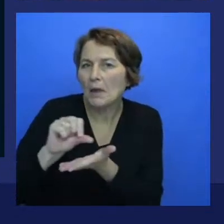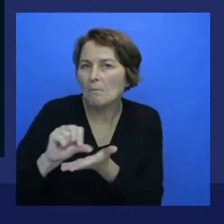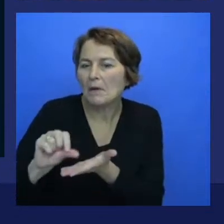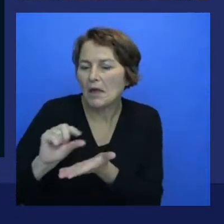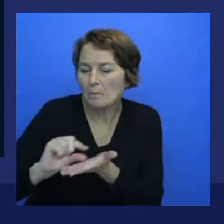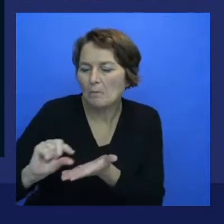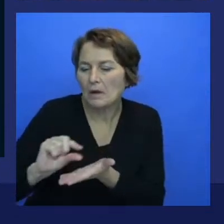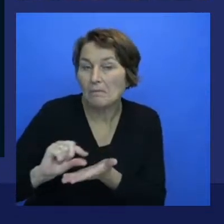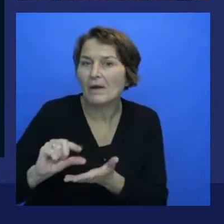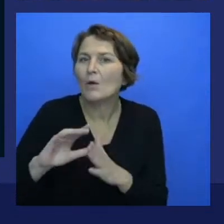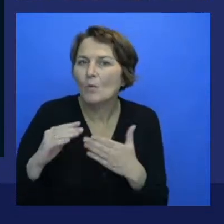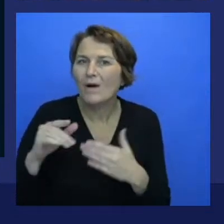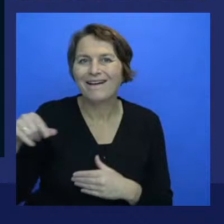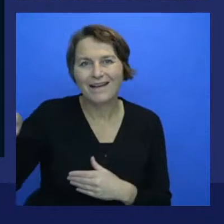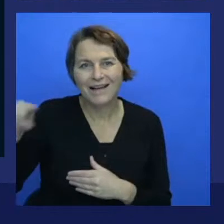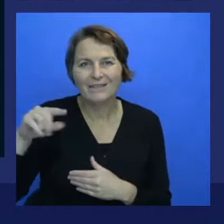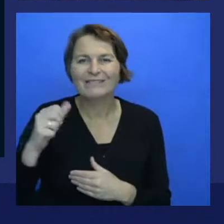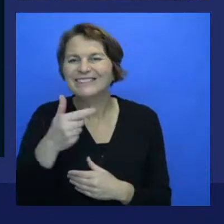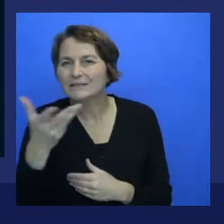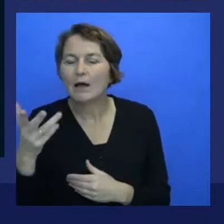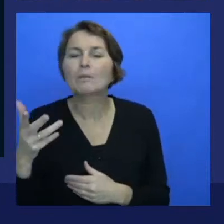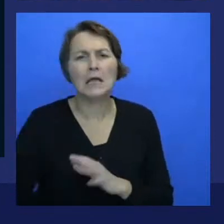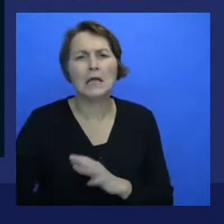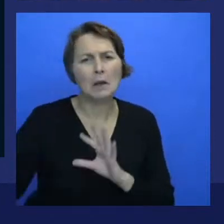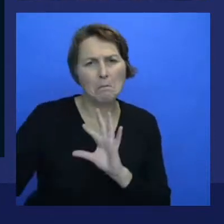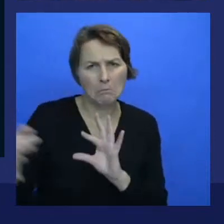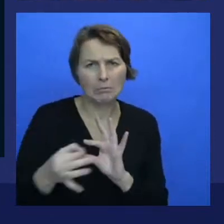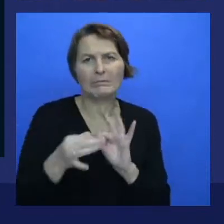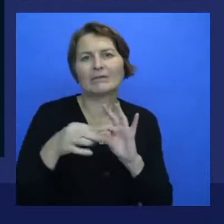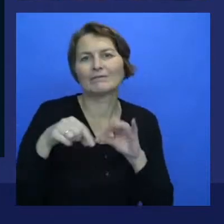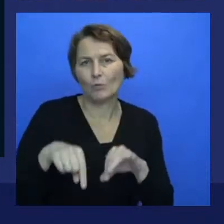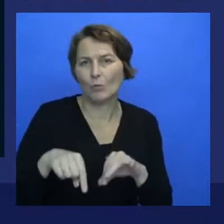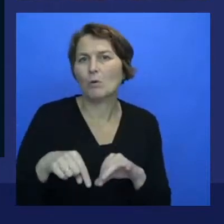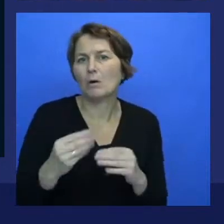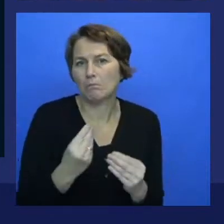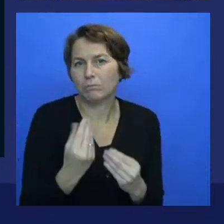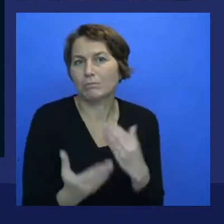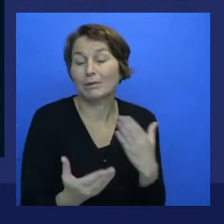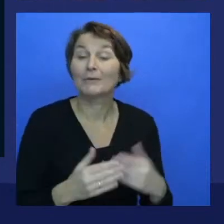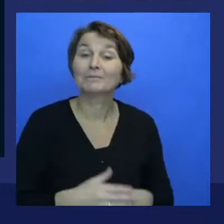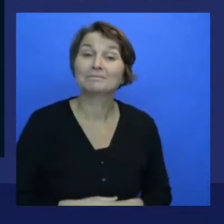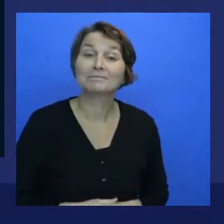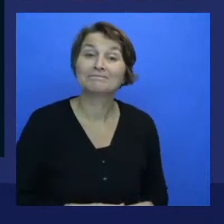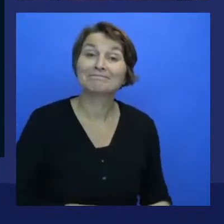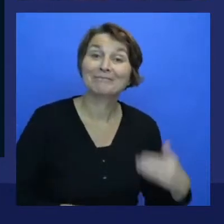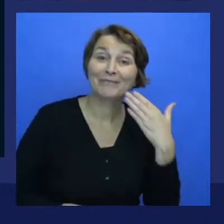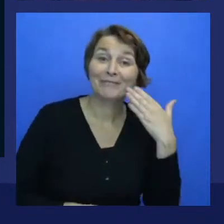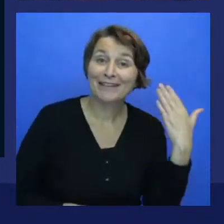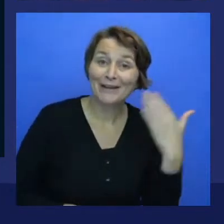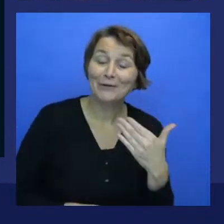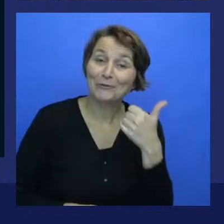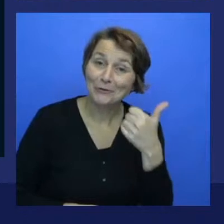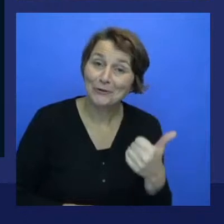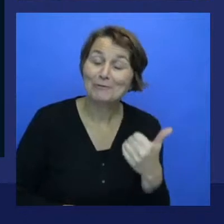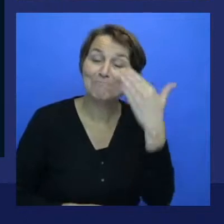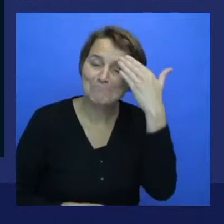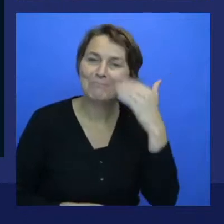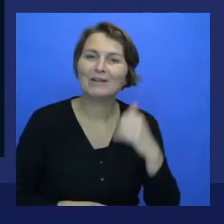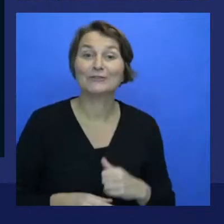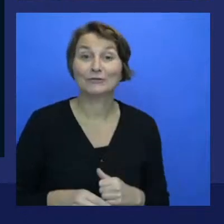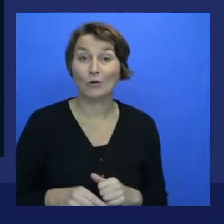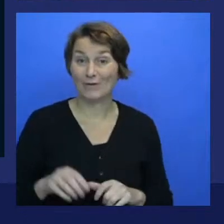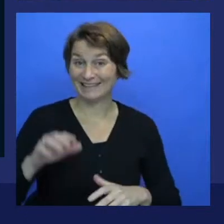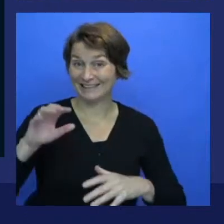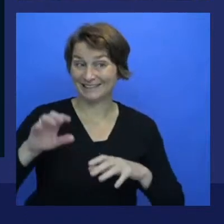with using that kind of resource. Okay, yeah, that's good to know. Yeah. So there's a question from the audience, and